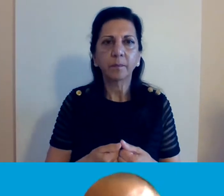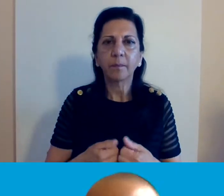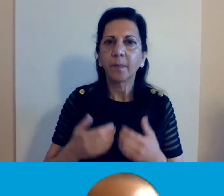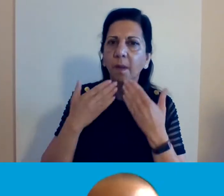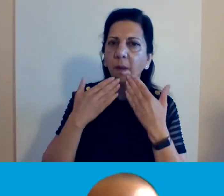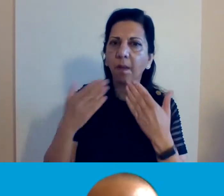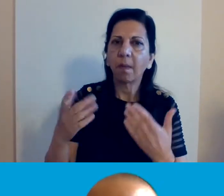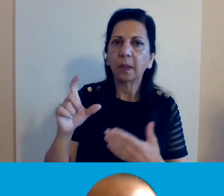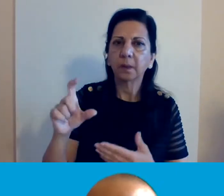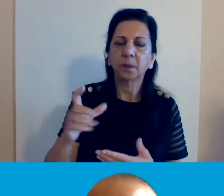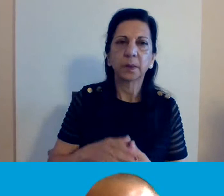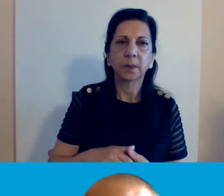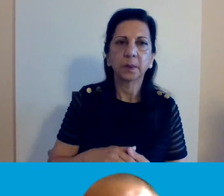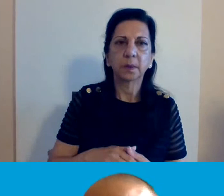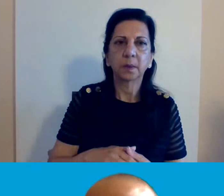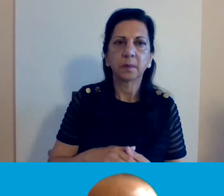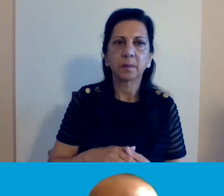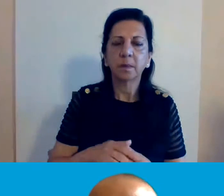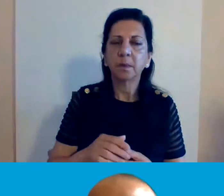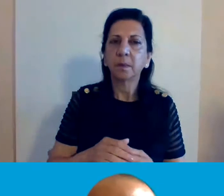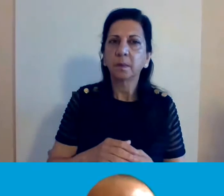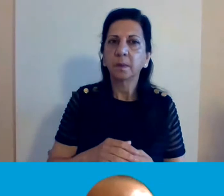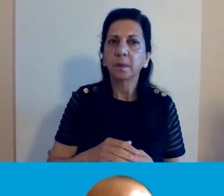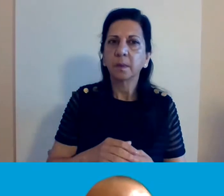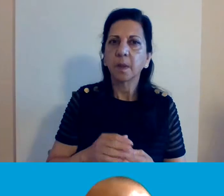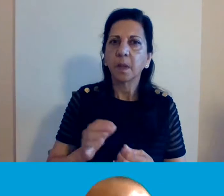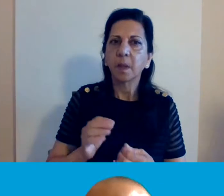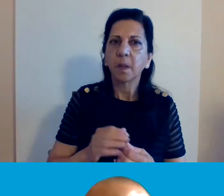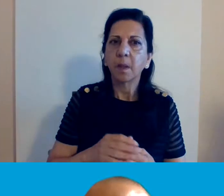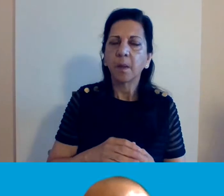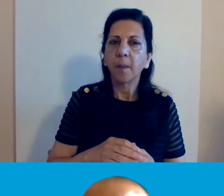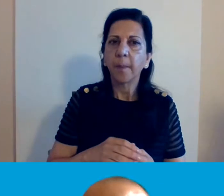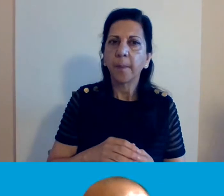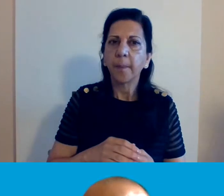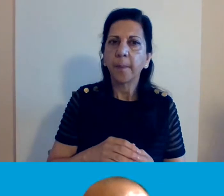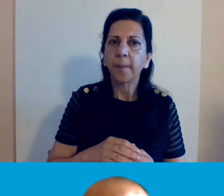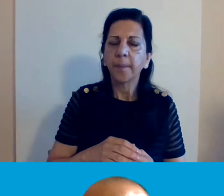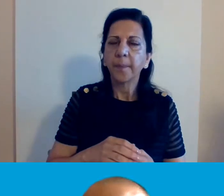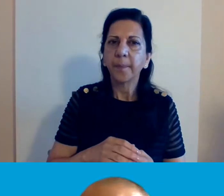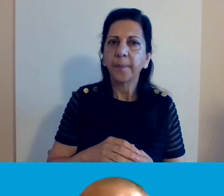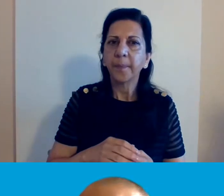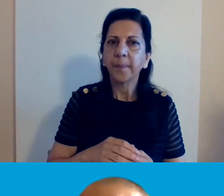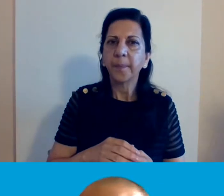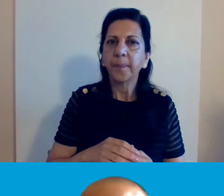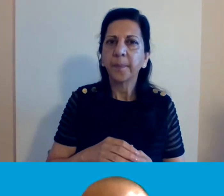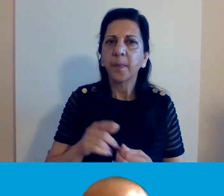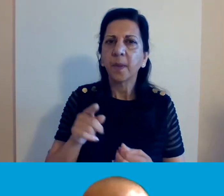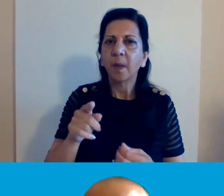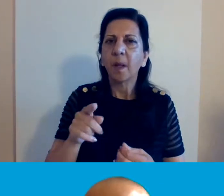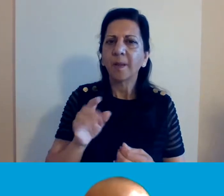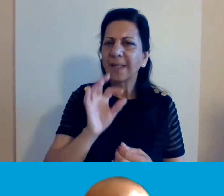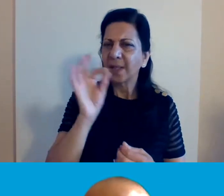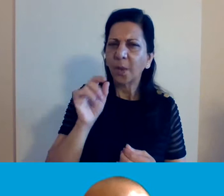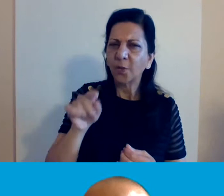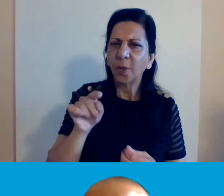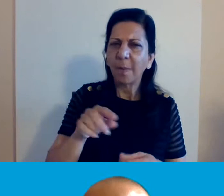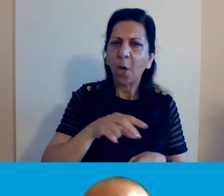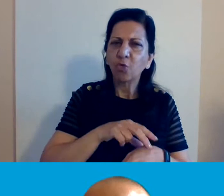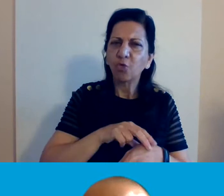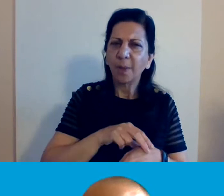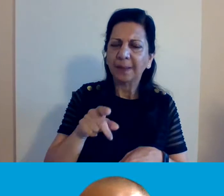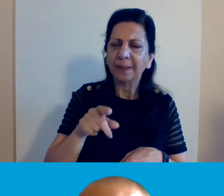Thanks very much. There was a query about the standard operating procedure for general practice. I'm sure Bridget can pick that up afterwards.